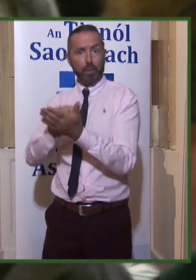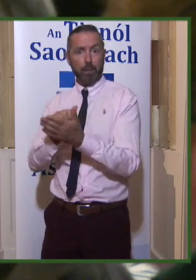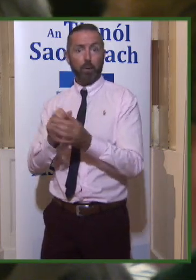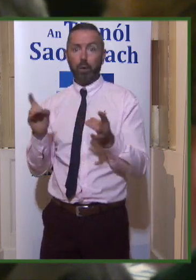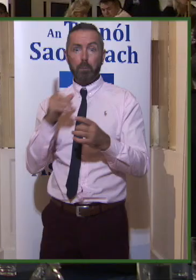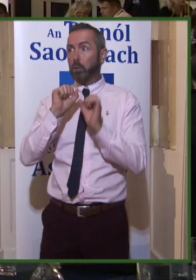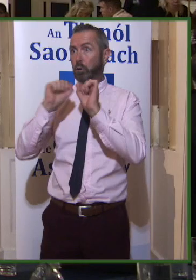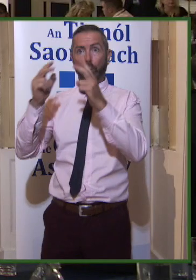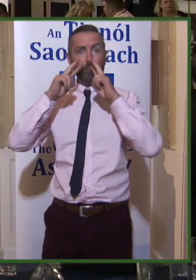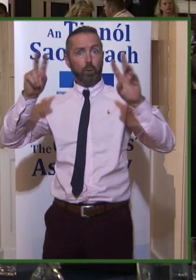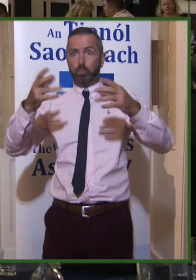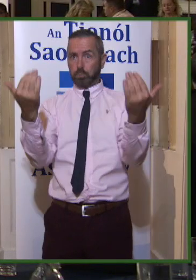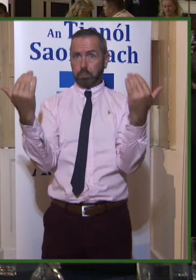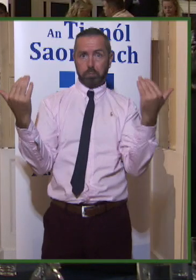well. Okay.